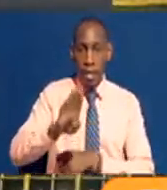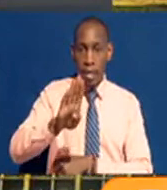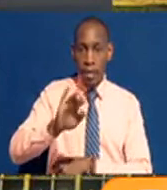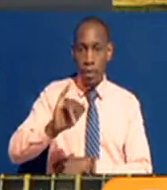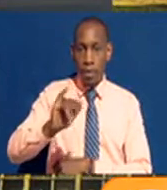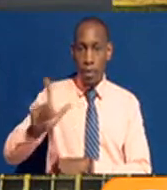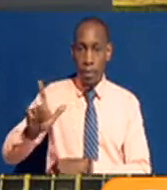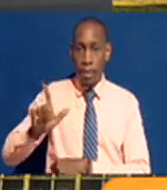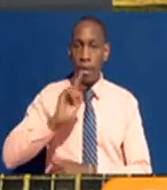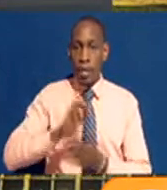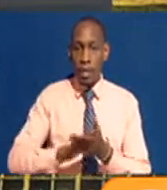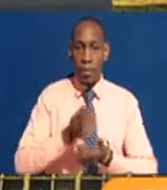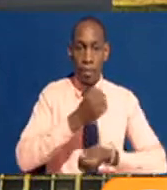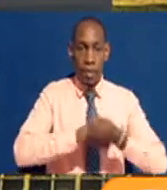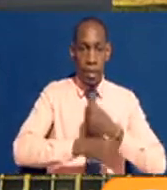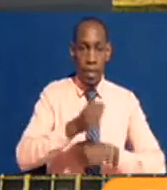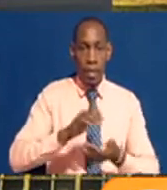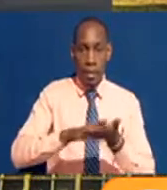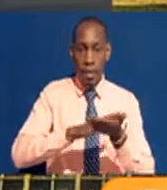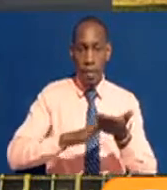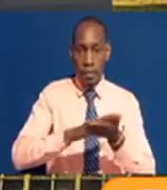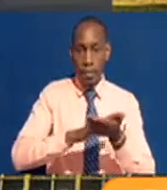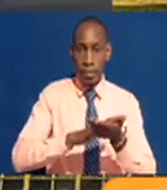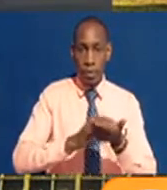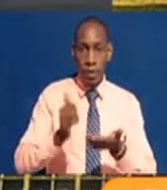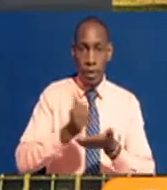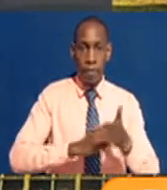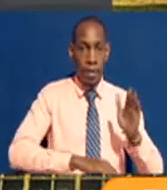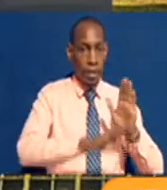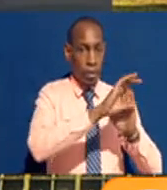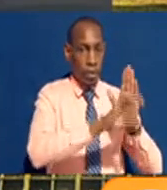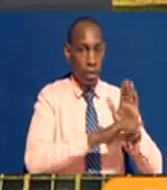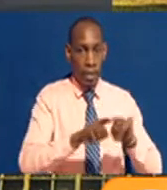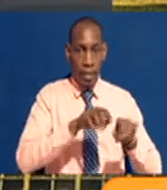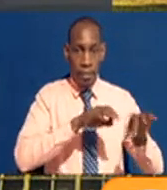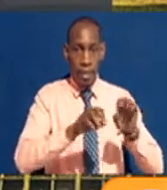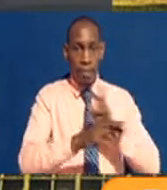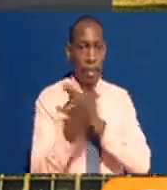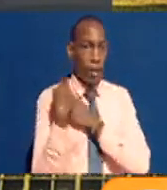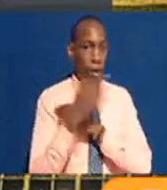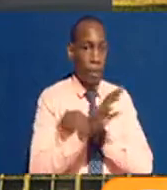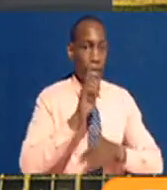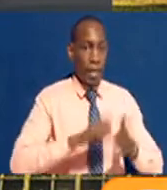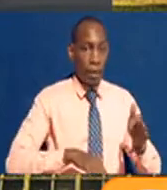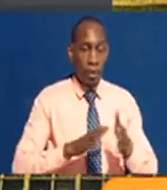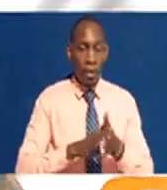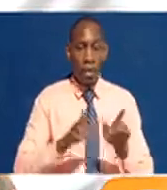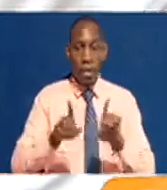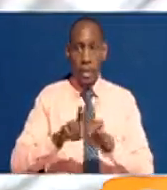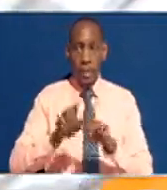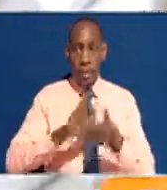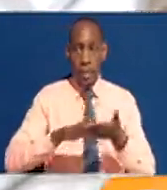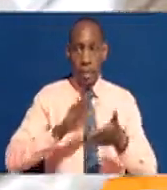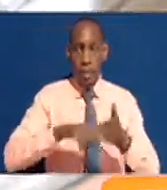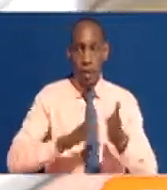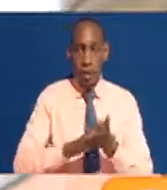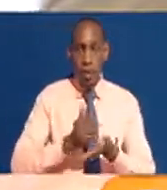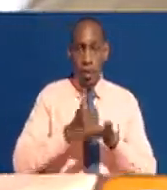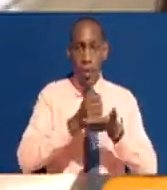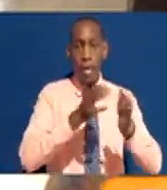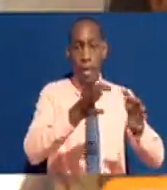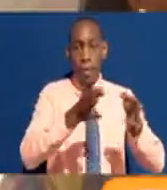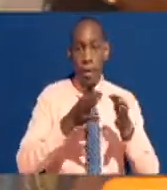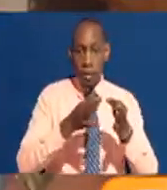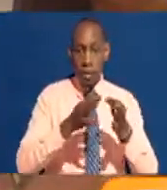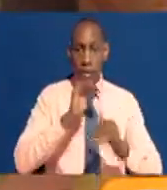their actions will anchor the office in the constitution, clearly define their roles and mandates, and facilitate